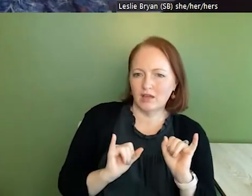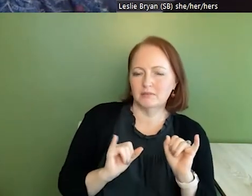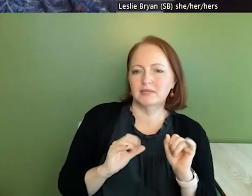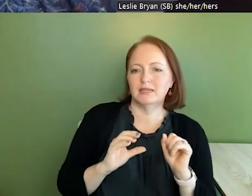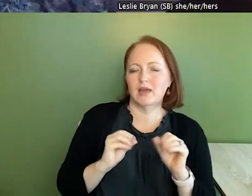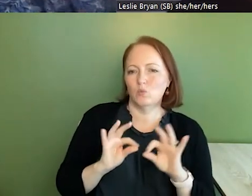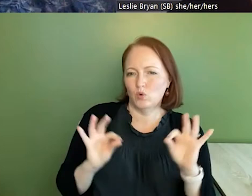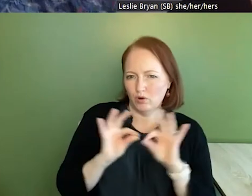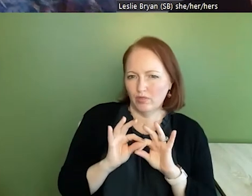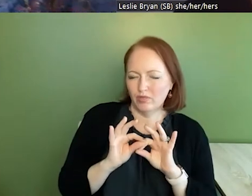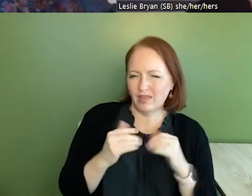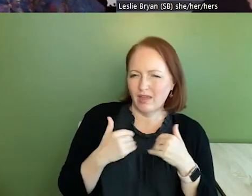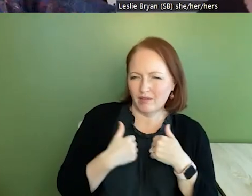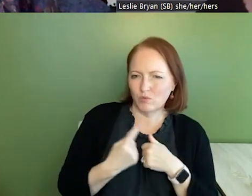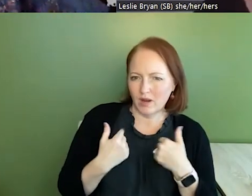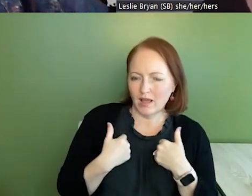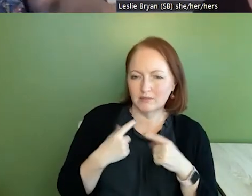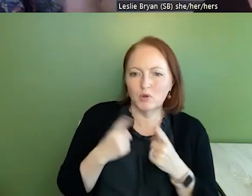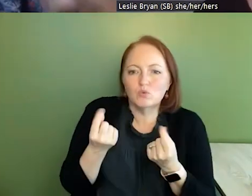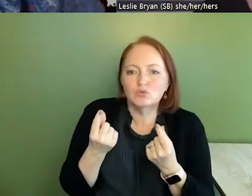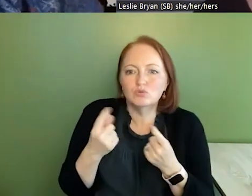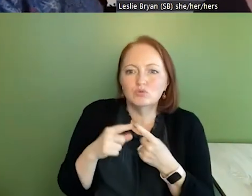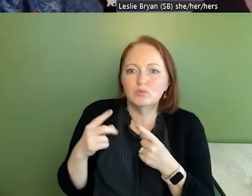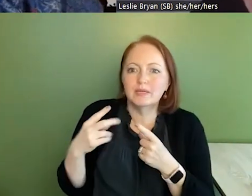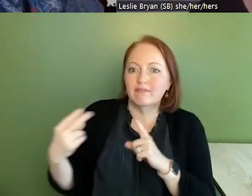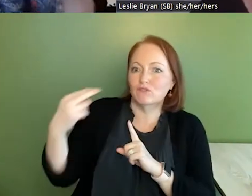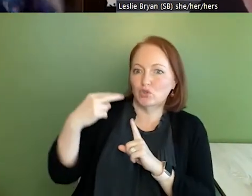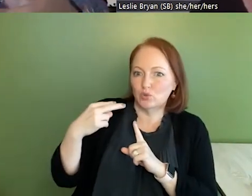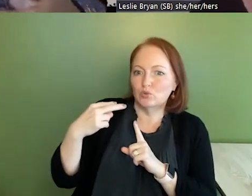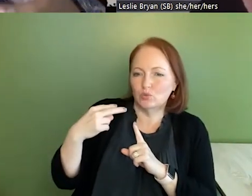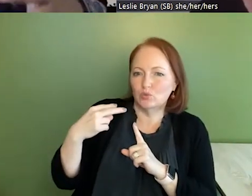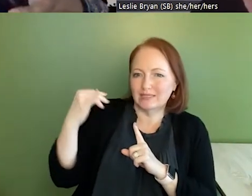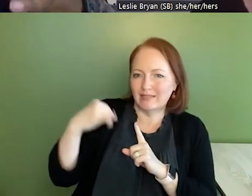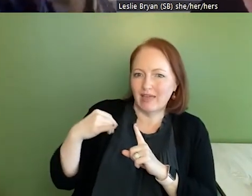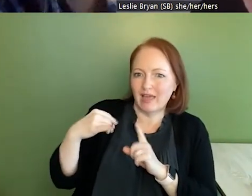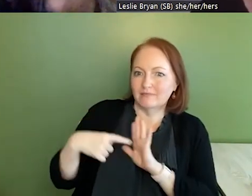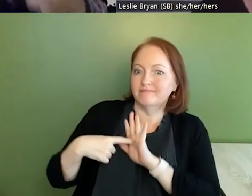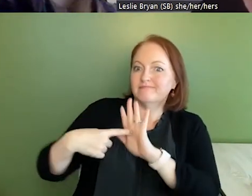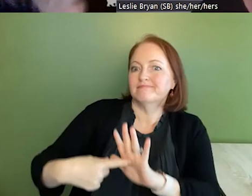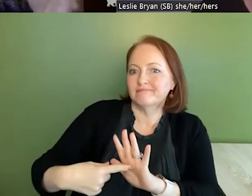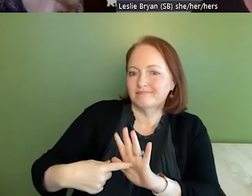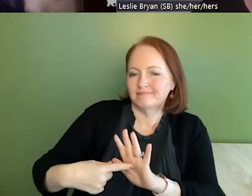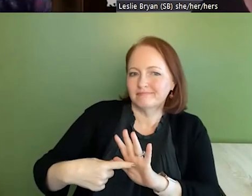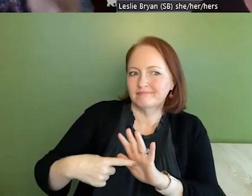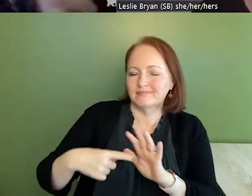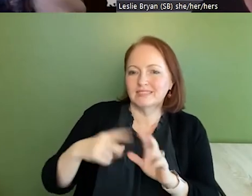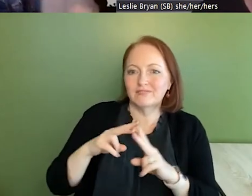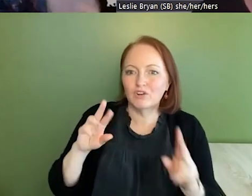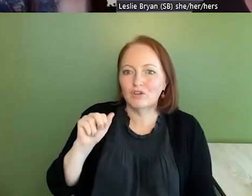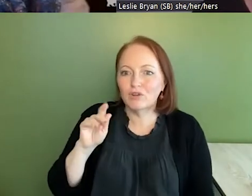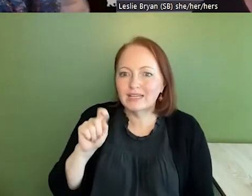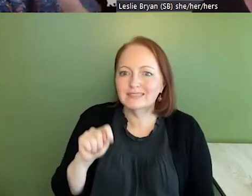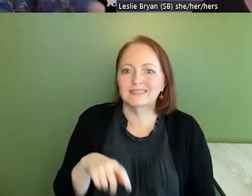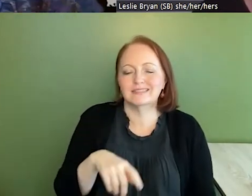I believe everybody has that, but what do you do to be seen as that mm-hmm. in this very racist, ableist,